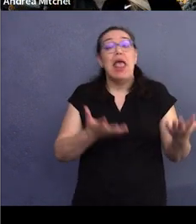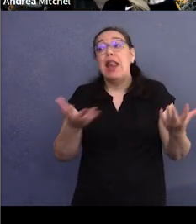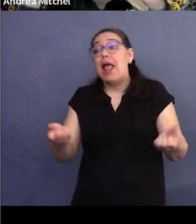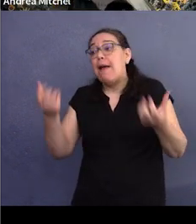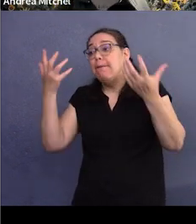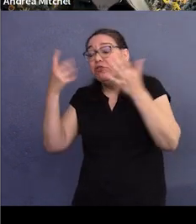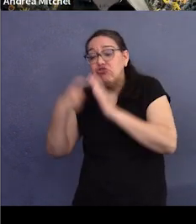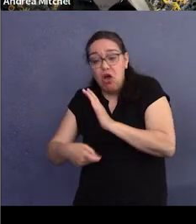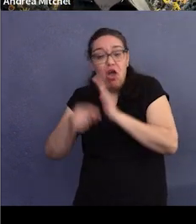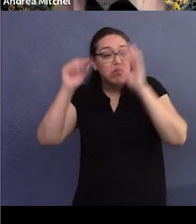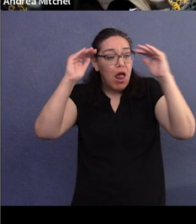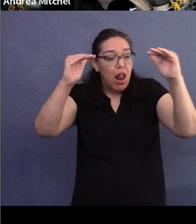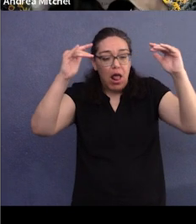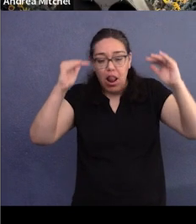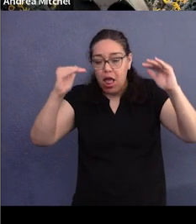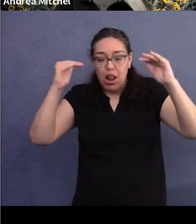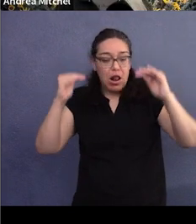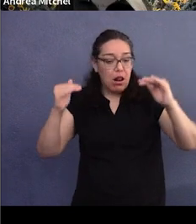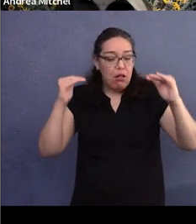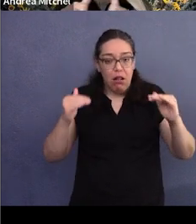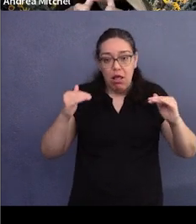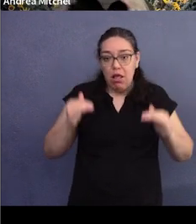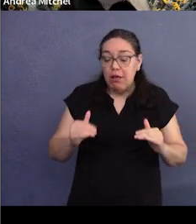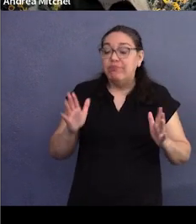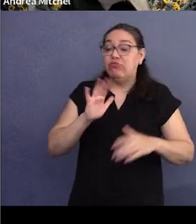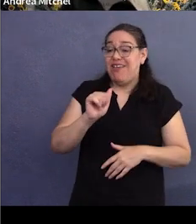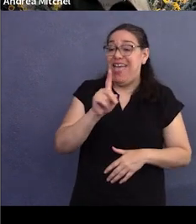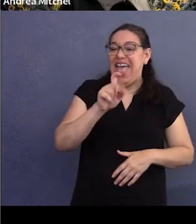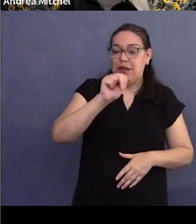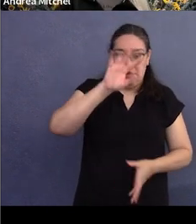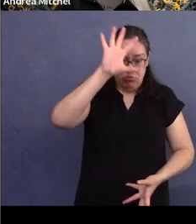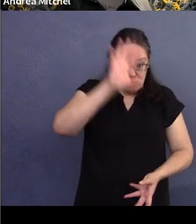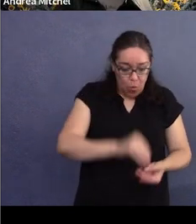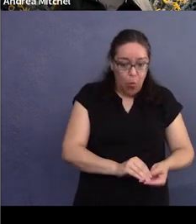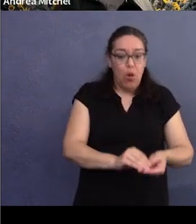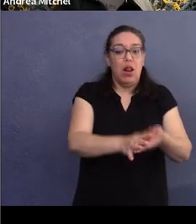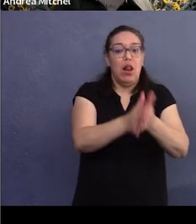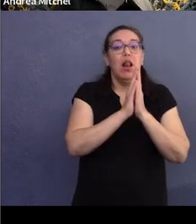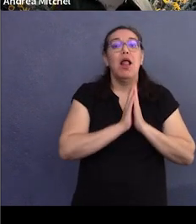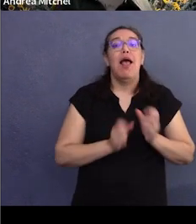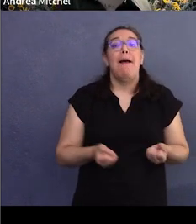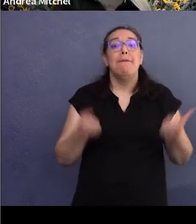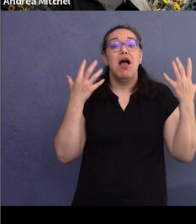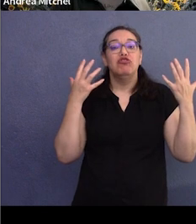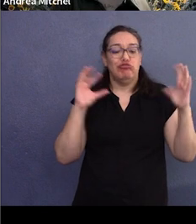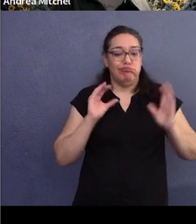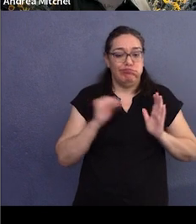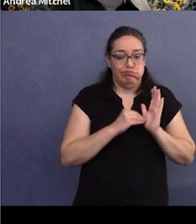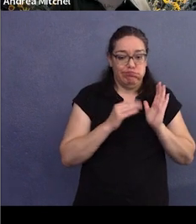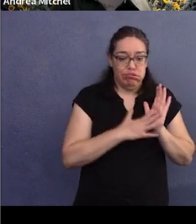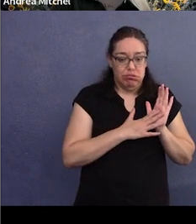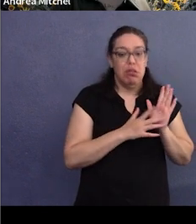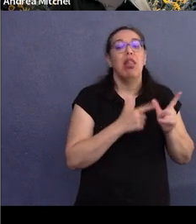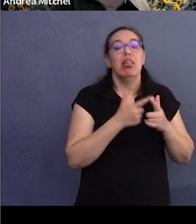And just go through that, and you put your admin, put the total admin request. And then I would go on